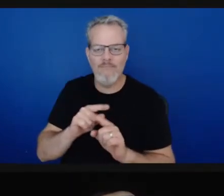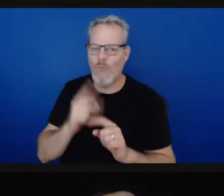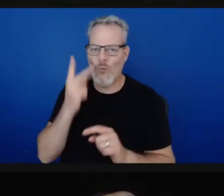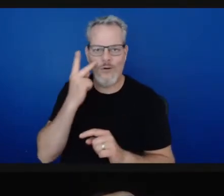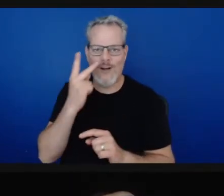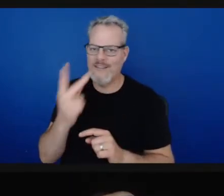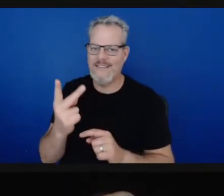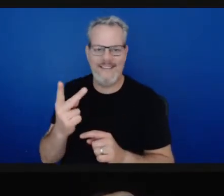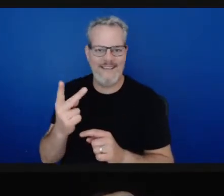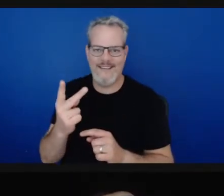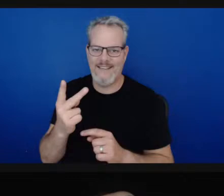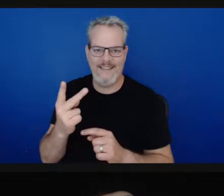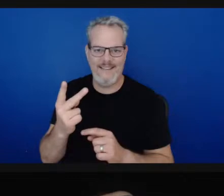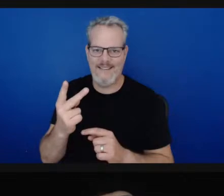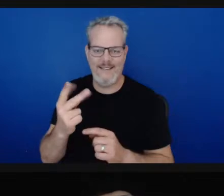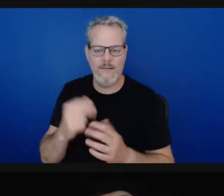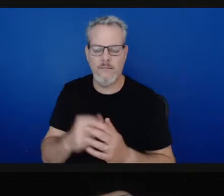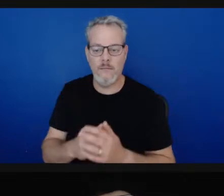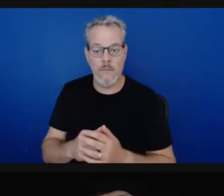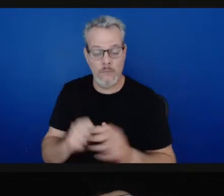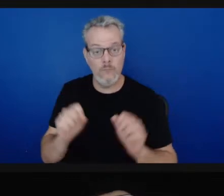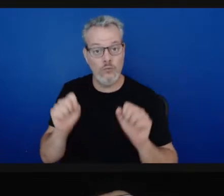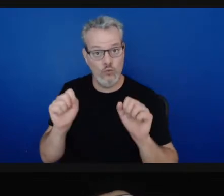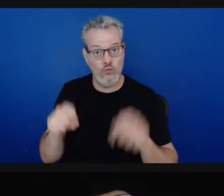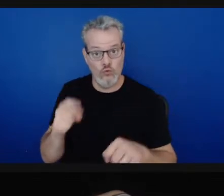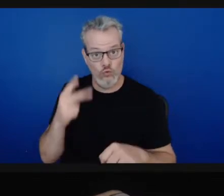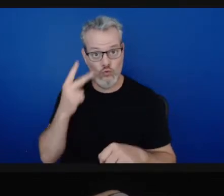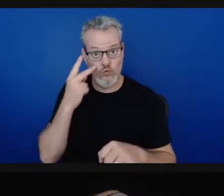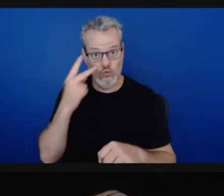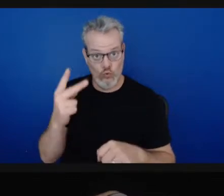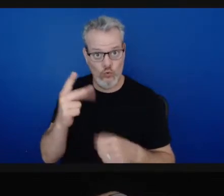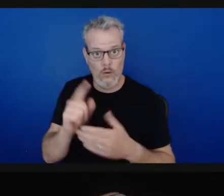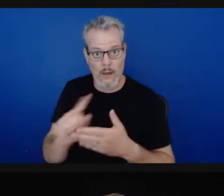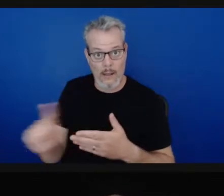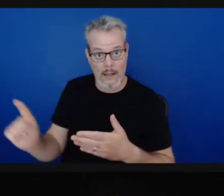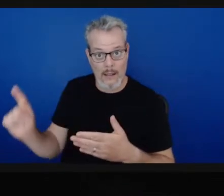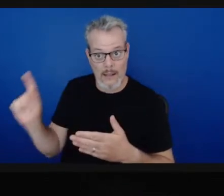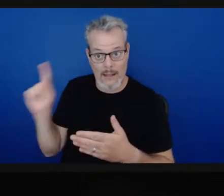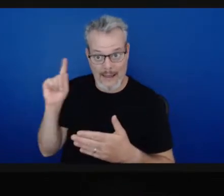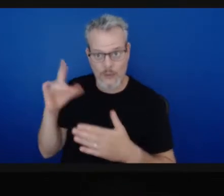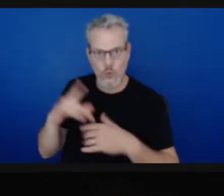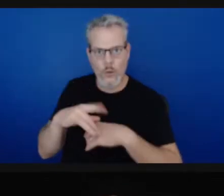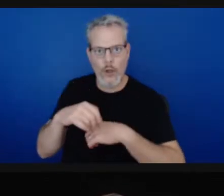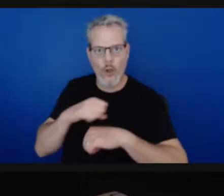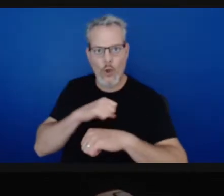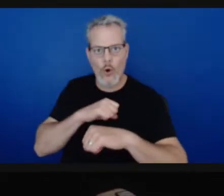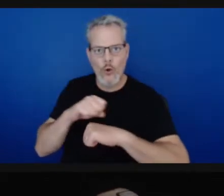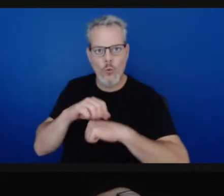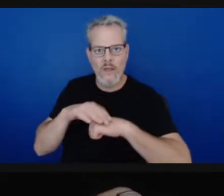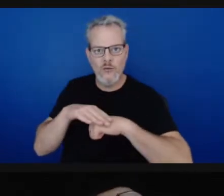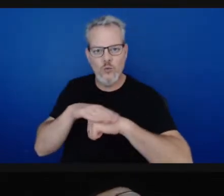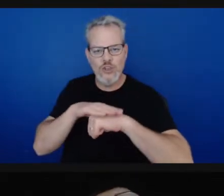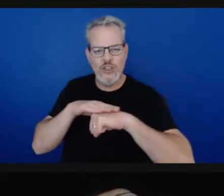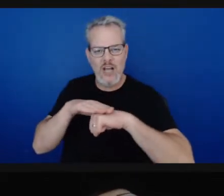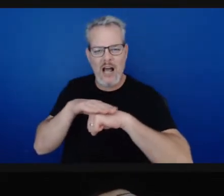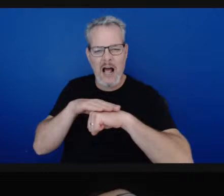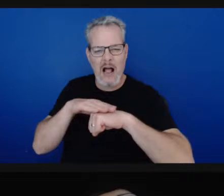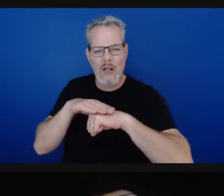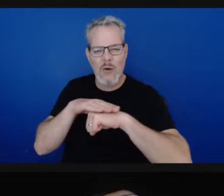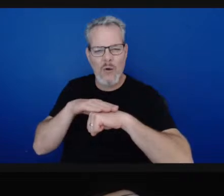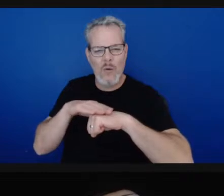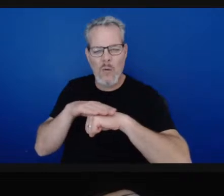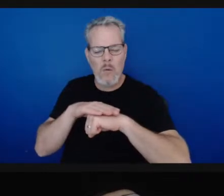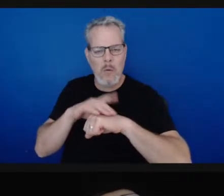either. We can see that last week, the earthquakes did reach slightly shallower, but there wasn't exactly